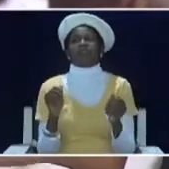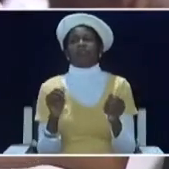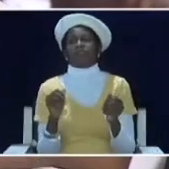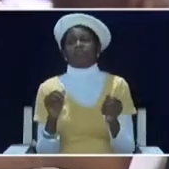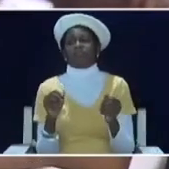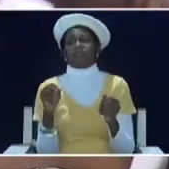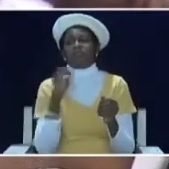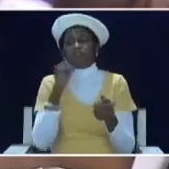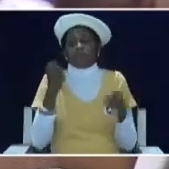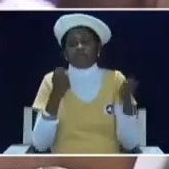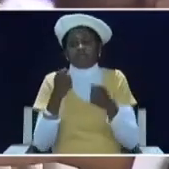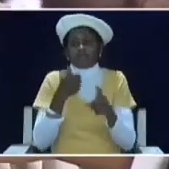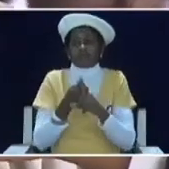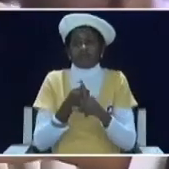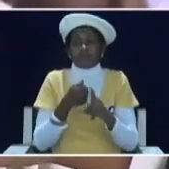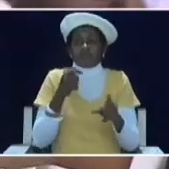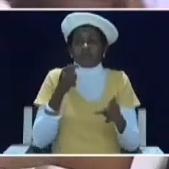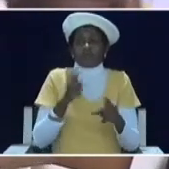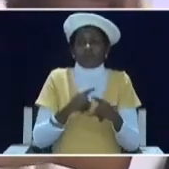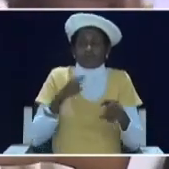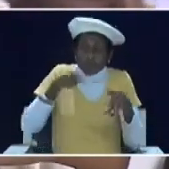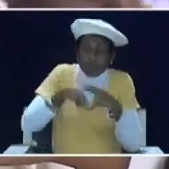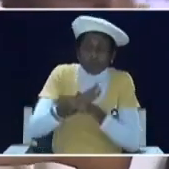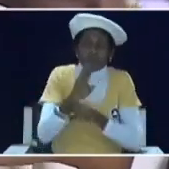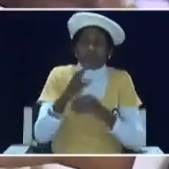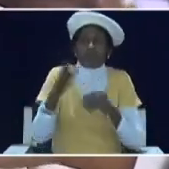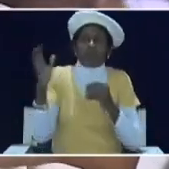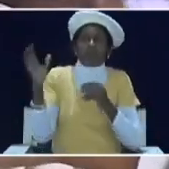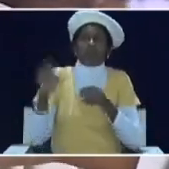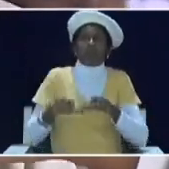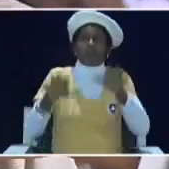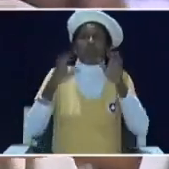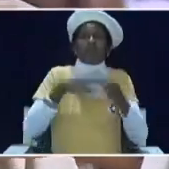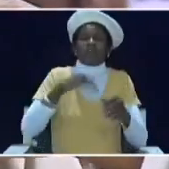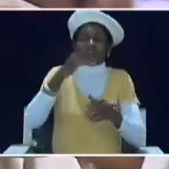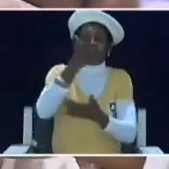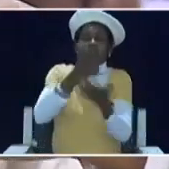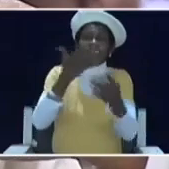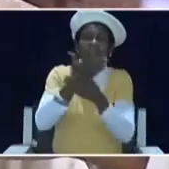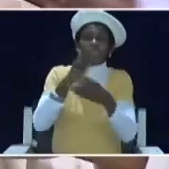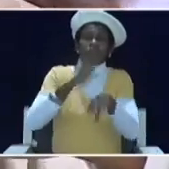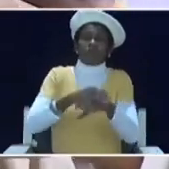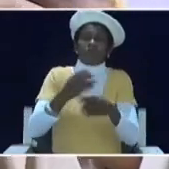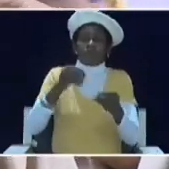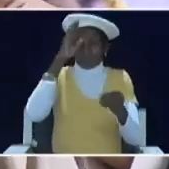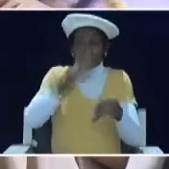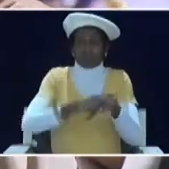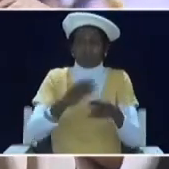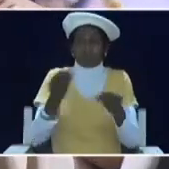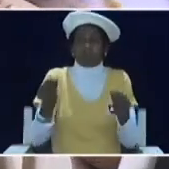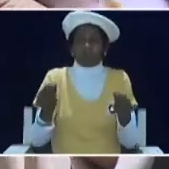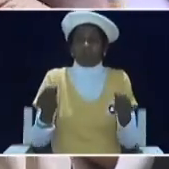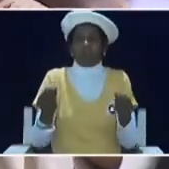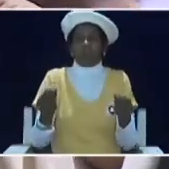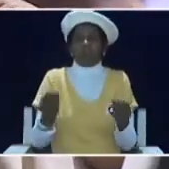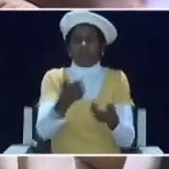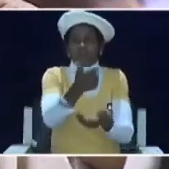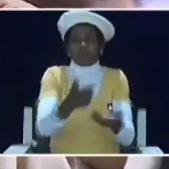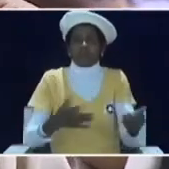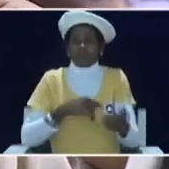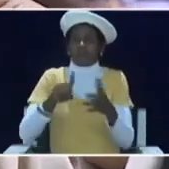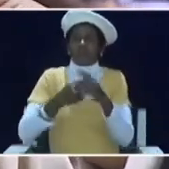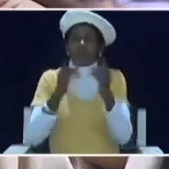I managed myself to the crowd, lay hand on this man on the floor. I started